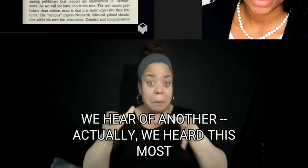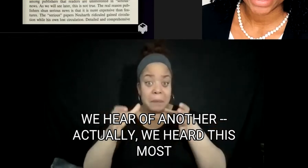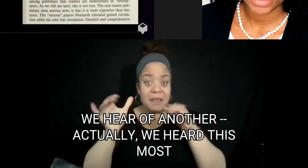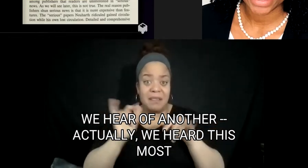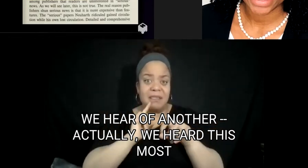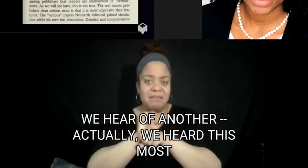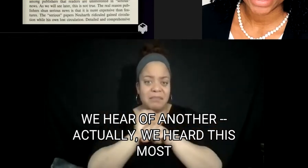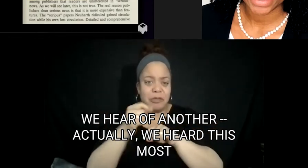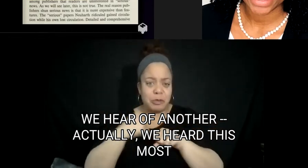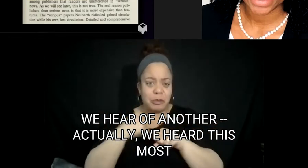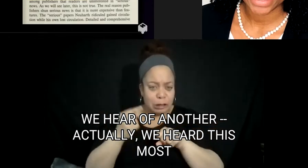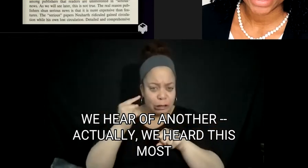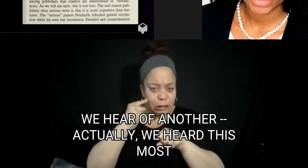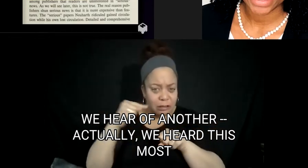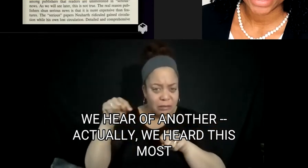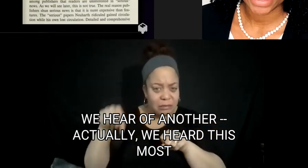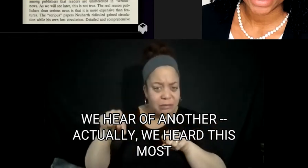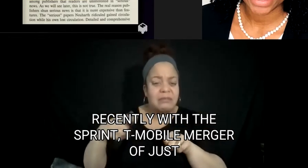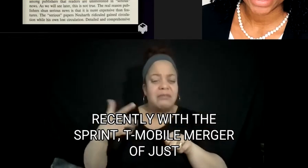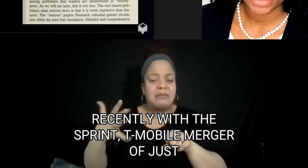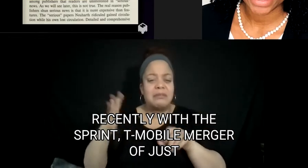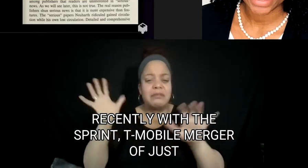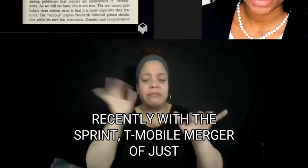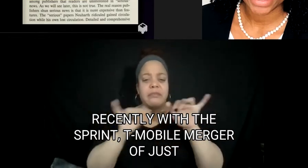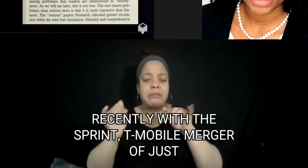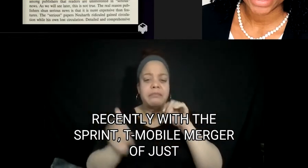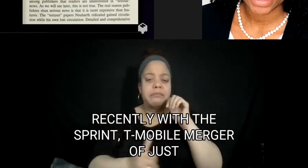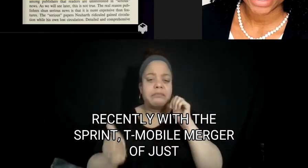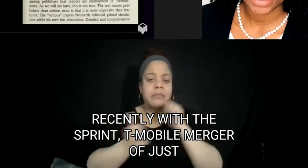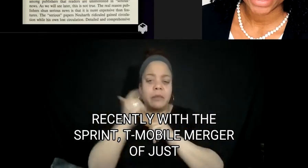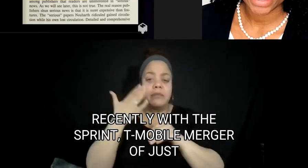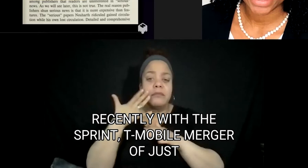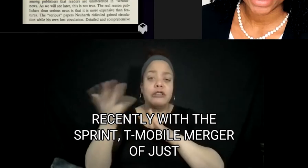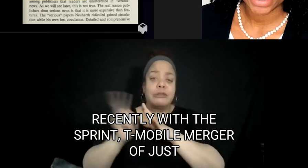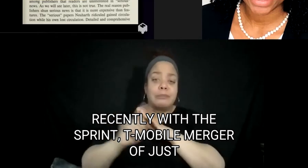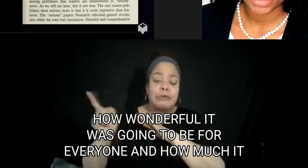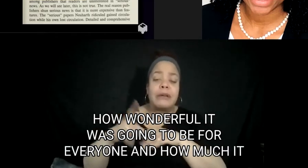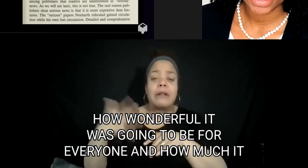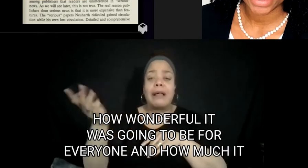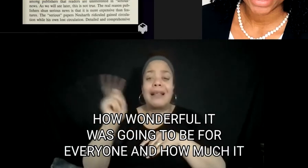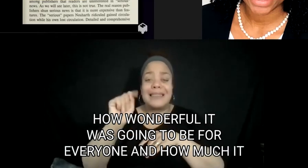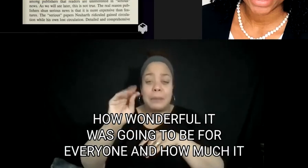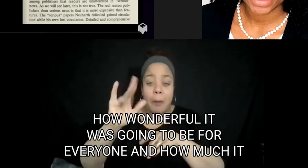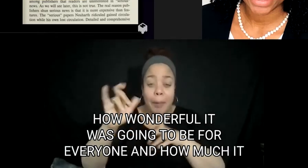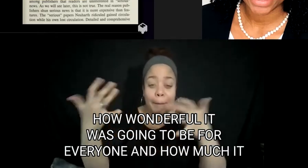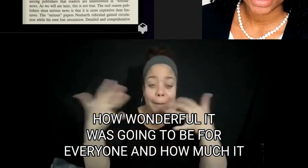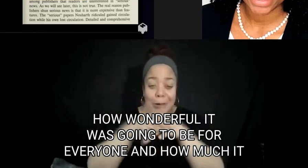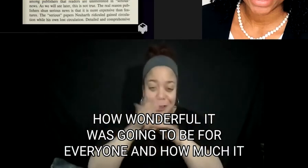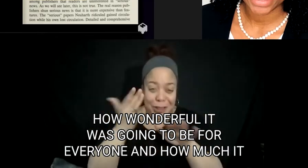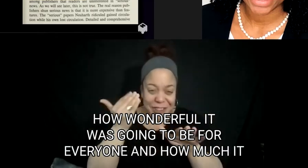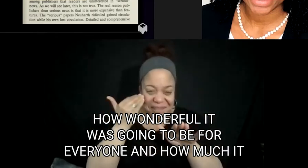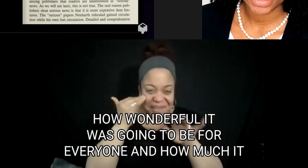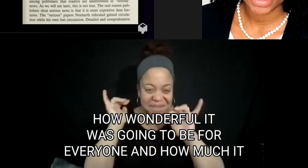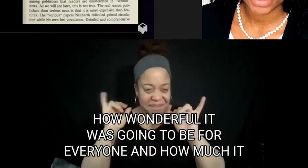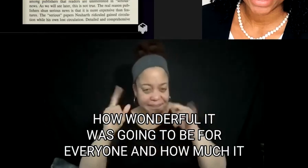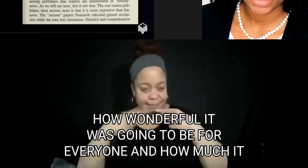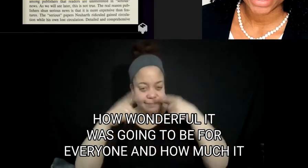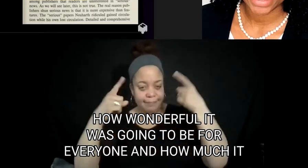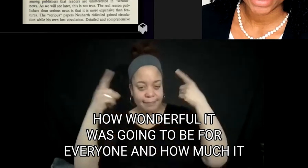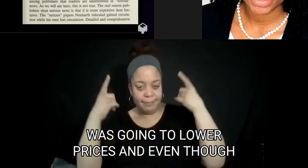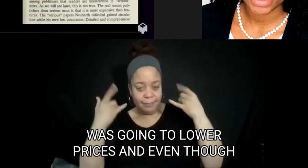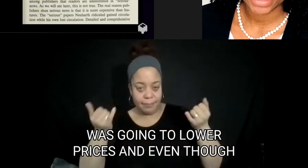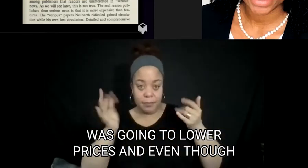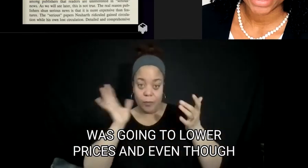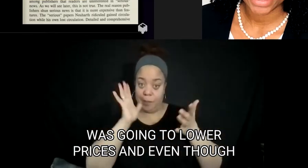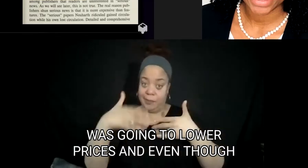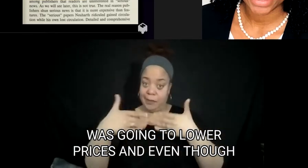wonderful it was going to be for everyone and how much it was going to lower prices. And even though it's only been a couple years since they